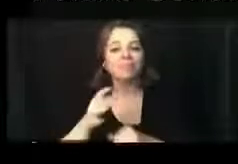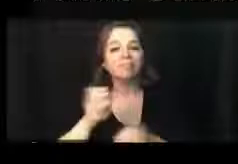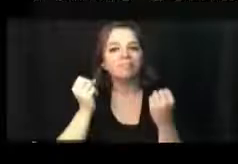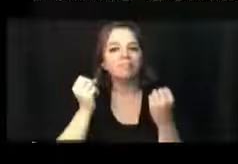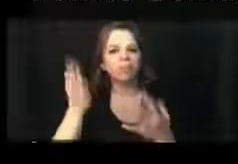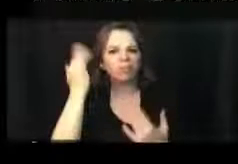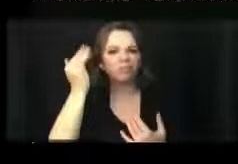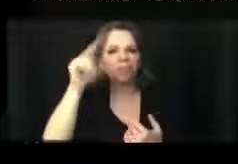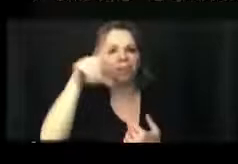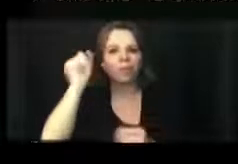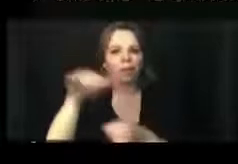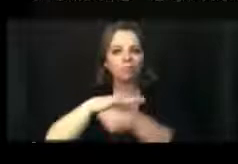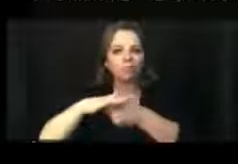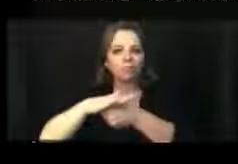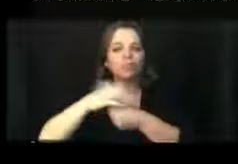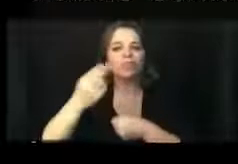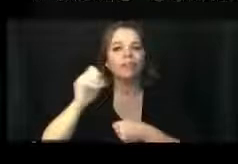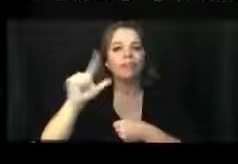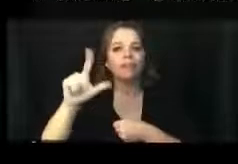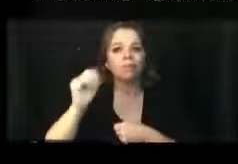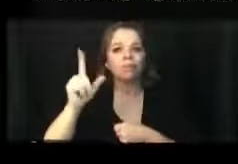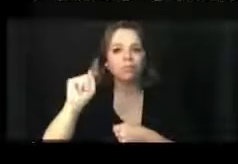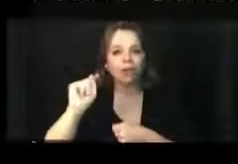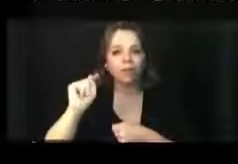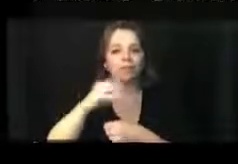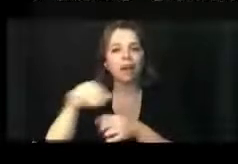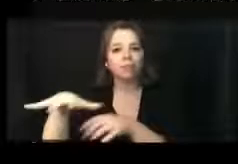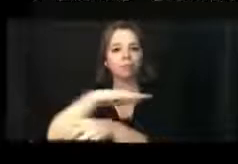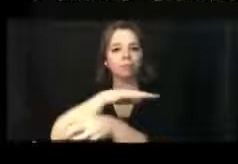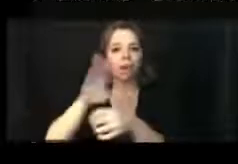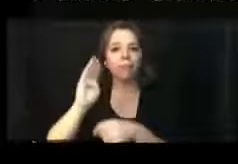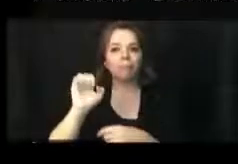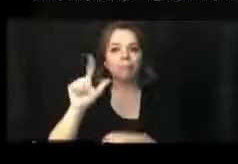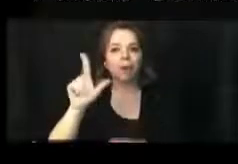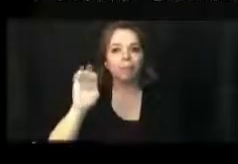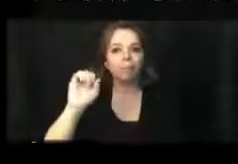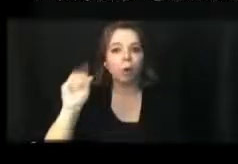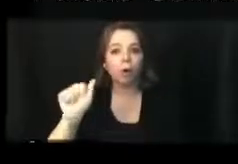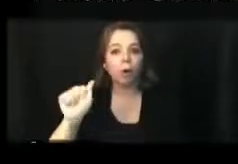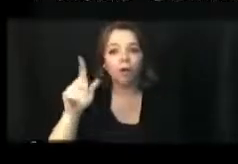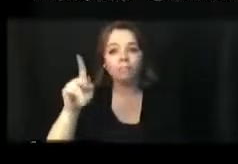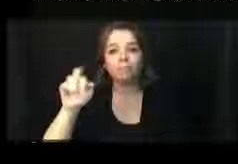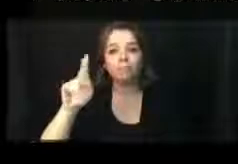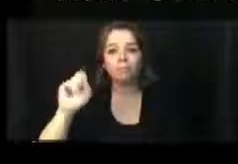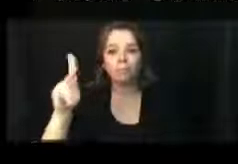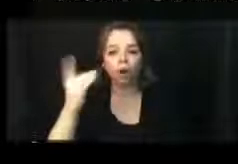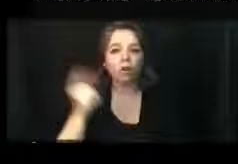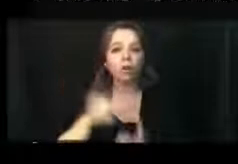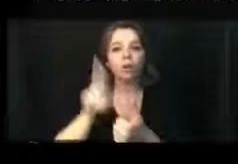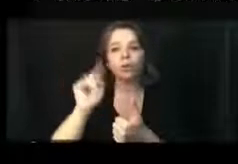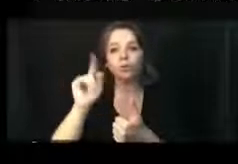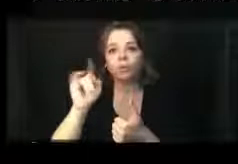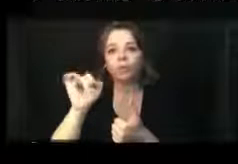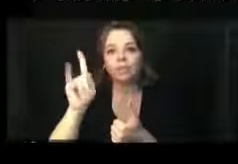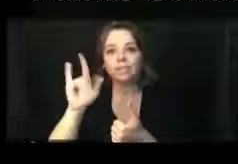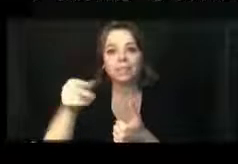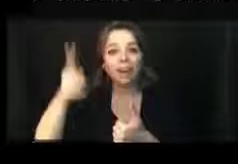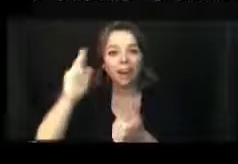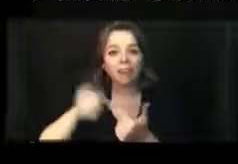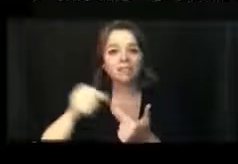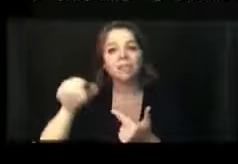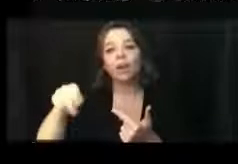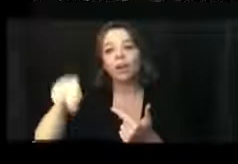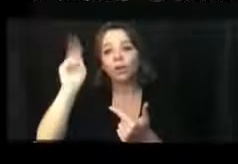the region of the Hillcrest and the surrounding Balboa Park neighborhoods of University Heights, North Park, Golden Hills, South